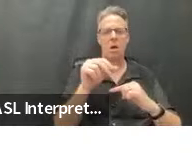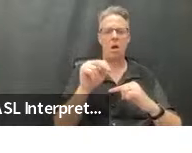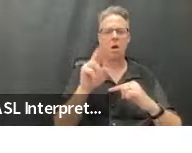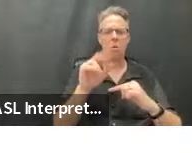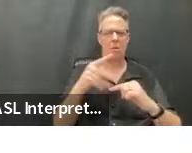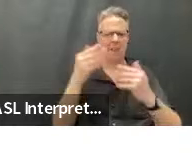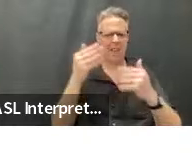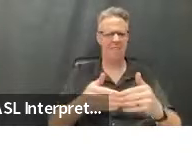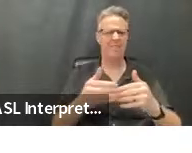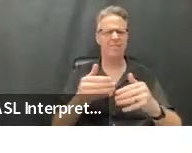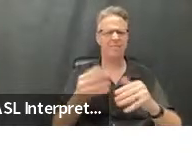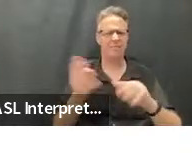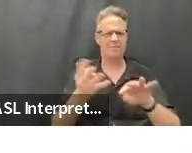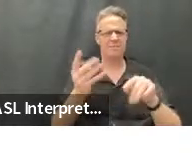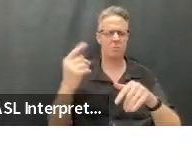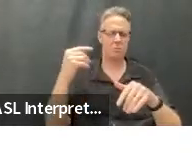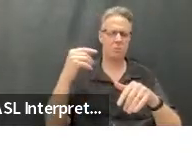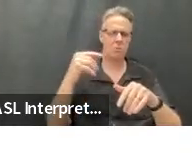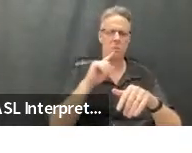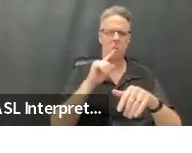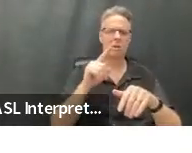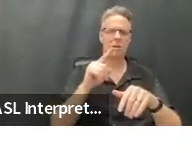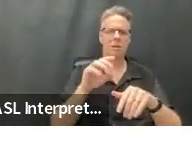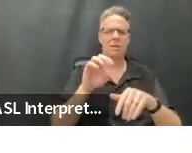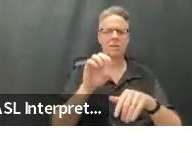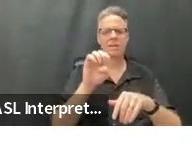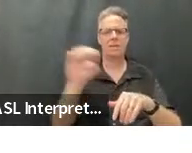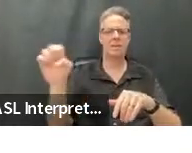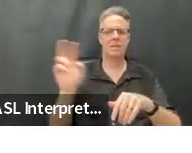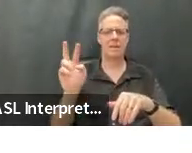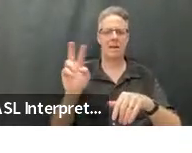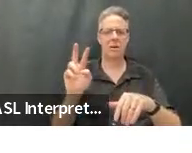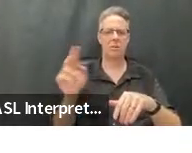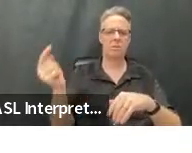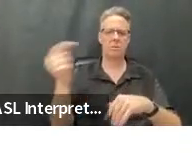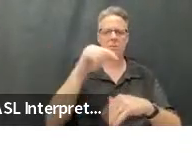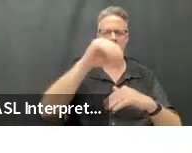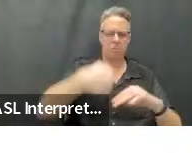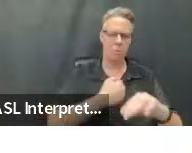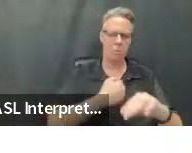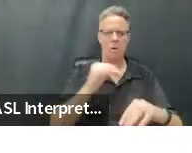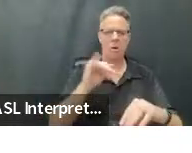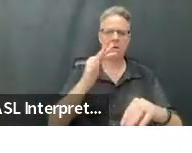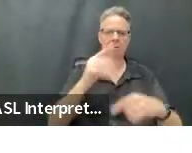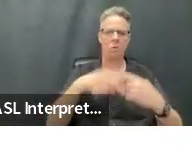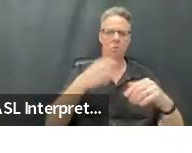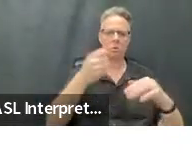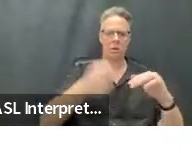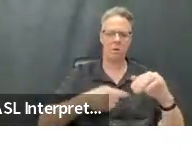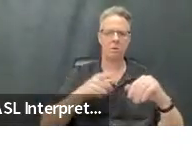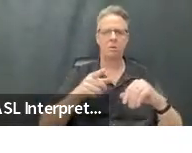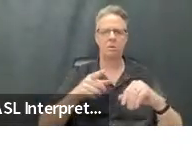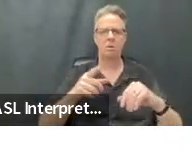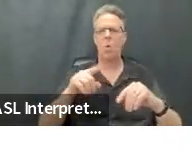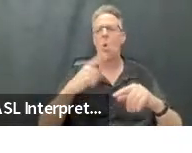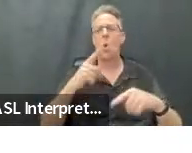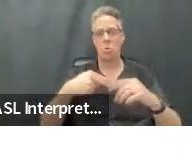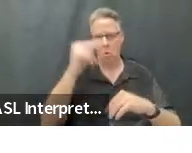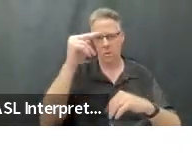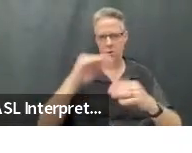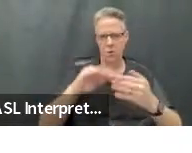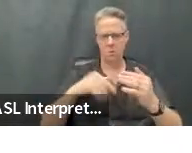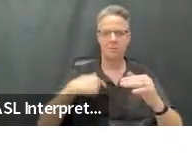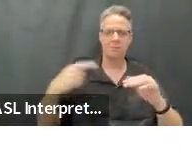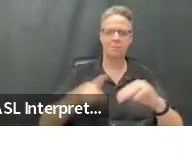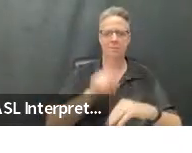heavy flow. People coming in from East Vancouver, accessing I-5 to head north. You then have the